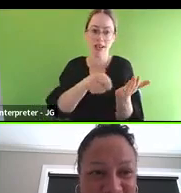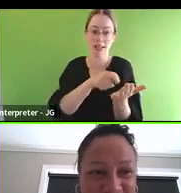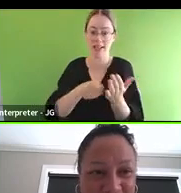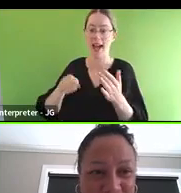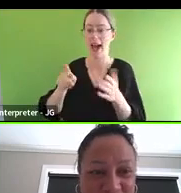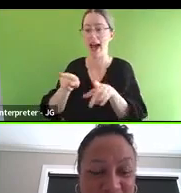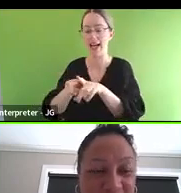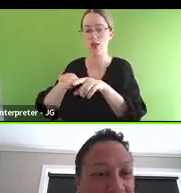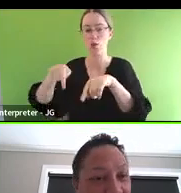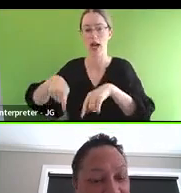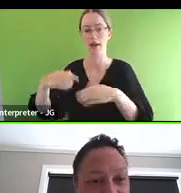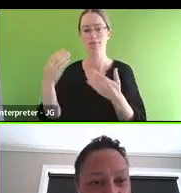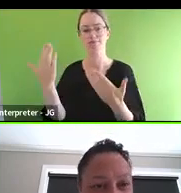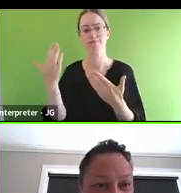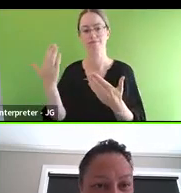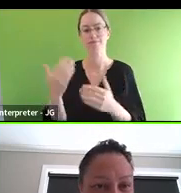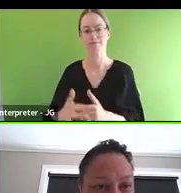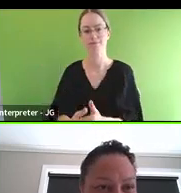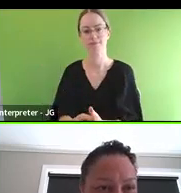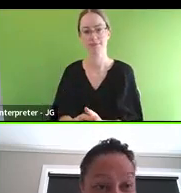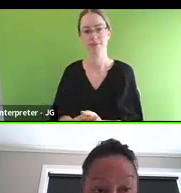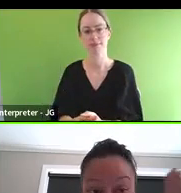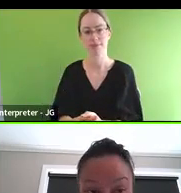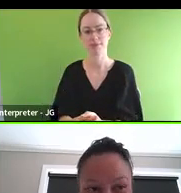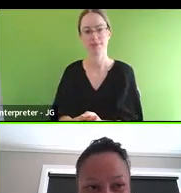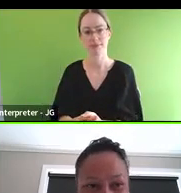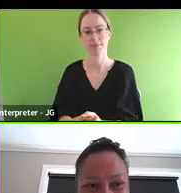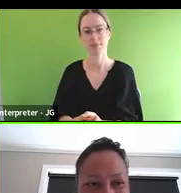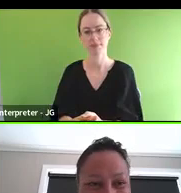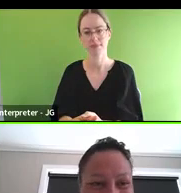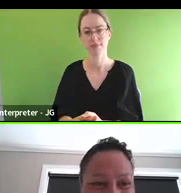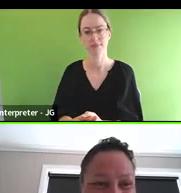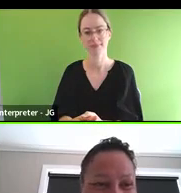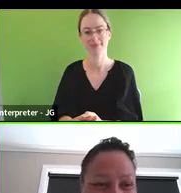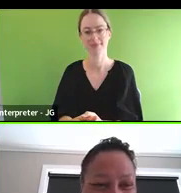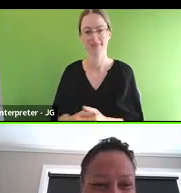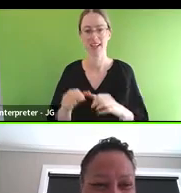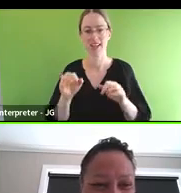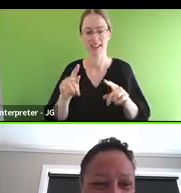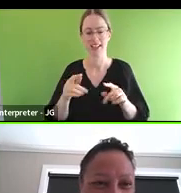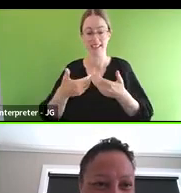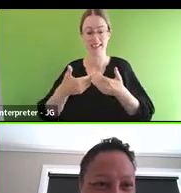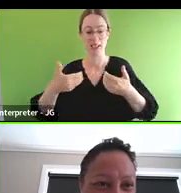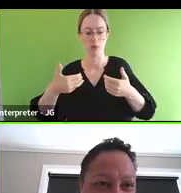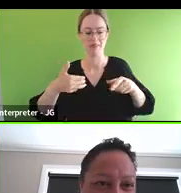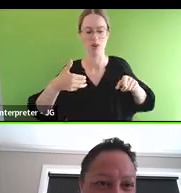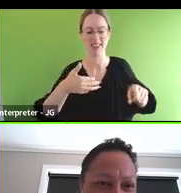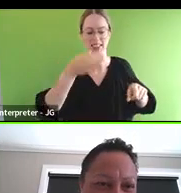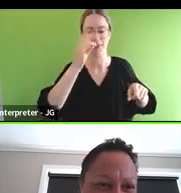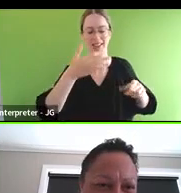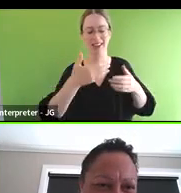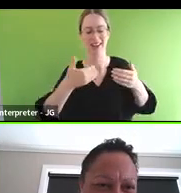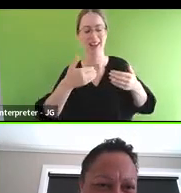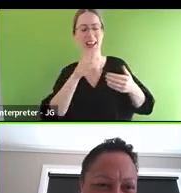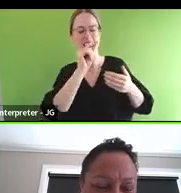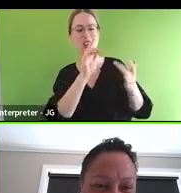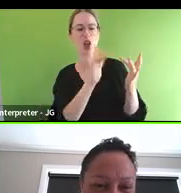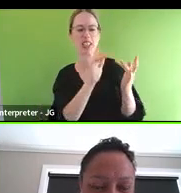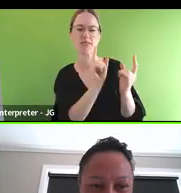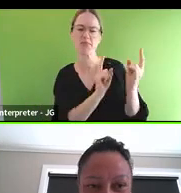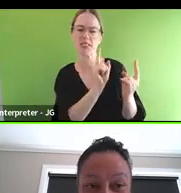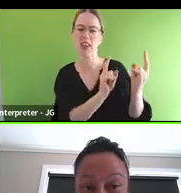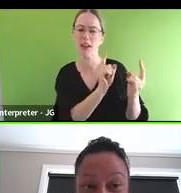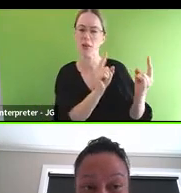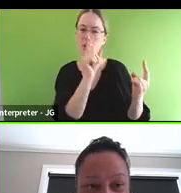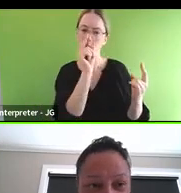if I can, Chair, look, let's, outside of this select committee, Sheryl, let's contact each other and